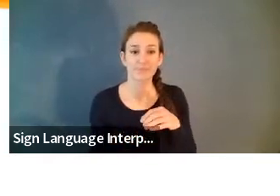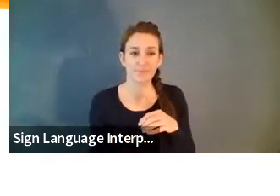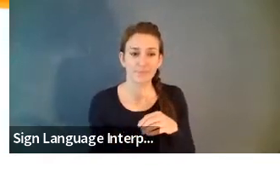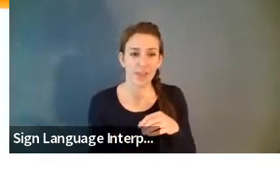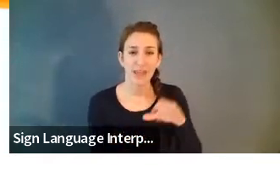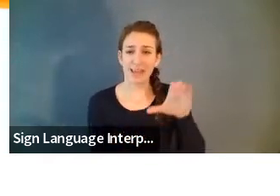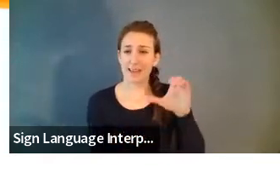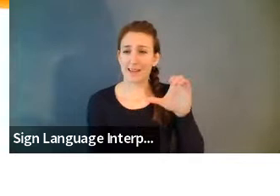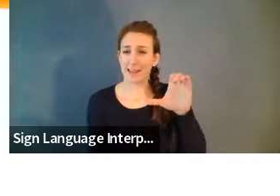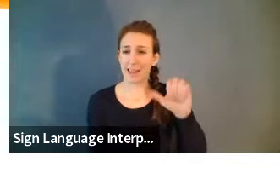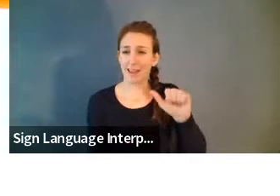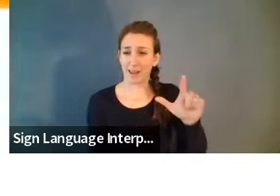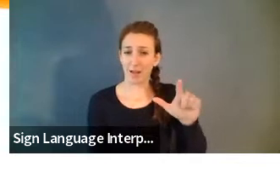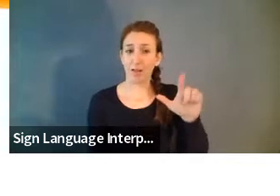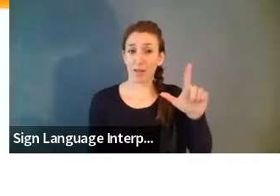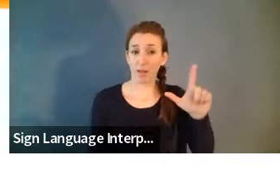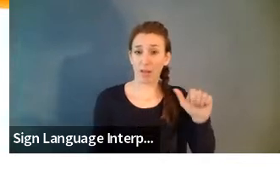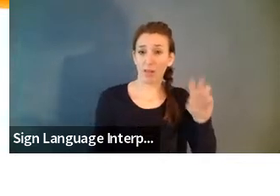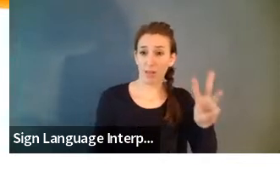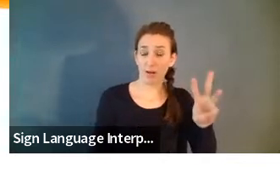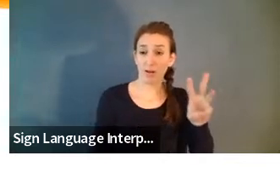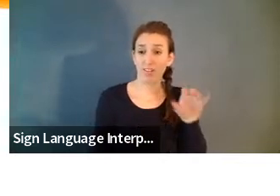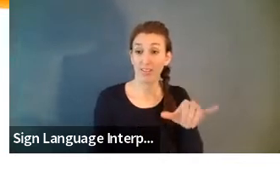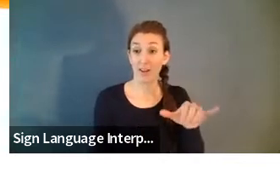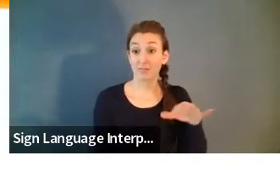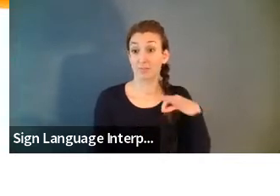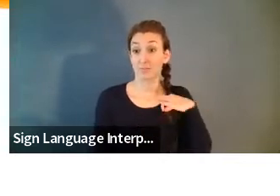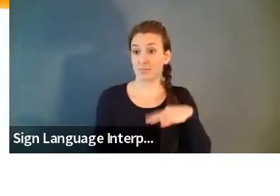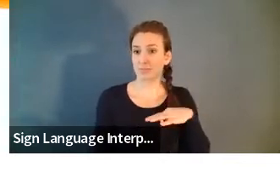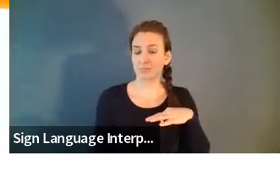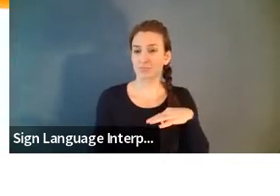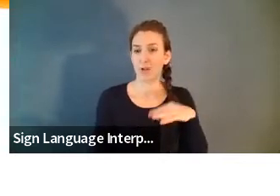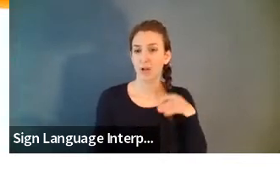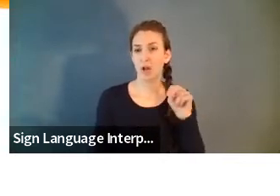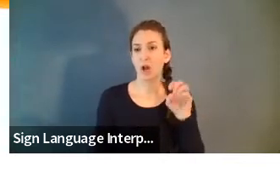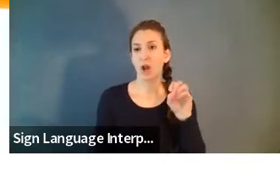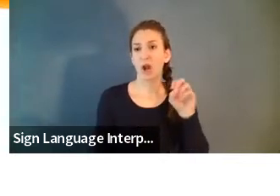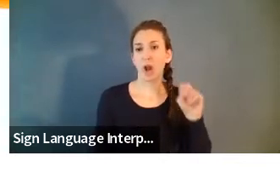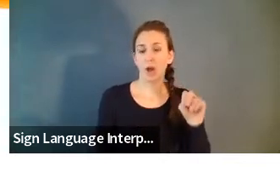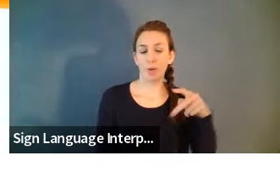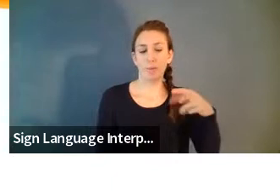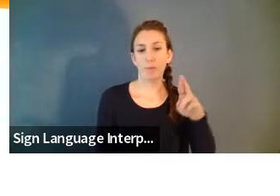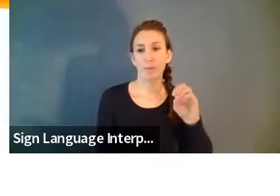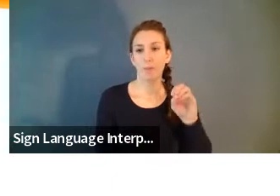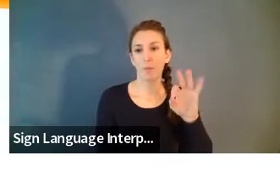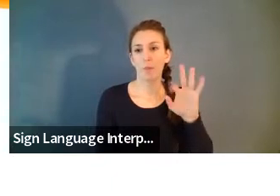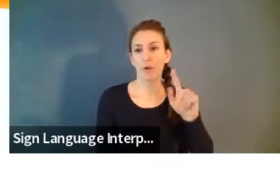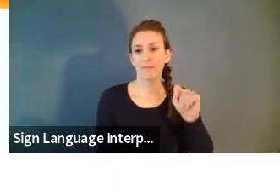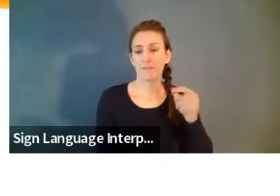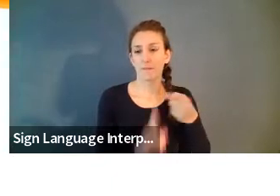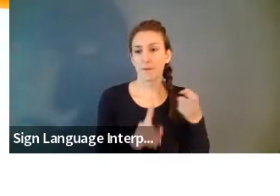nonprofit that got started out of the Council on Access and Fairness from the State Bar. But the State Bar has been there,